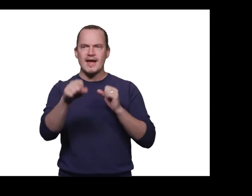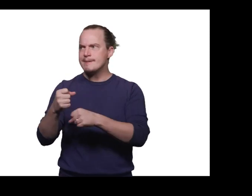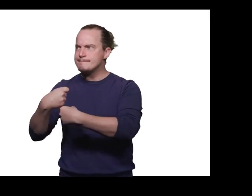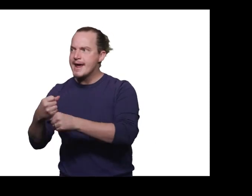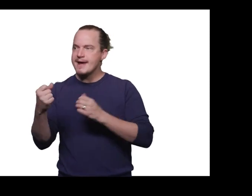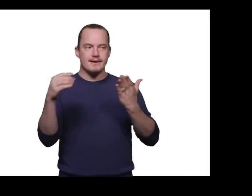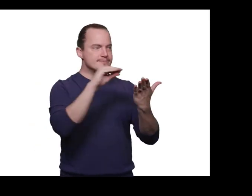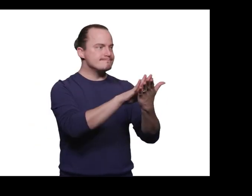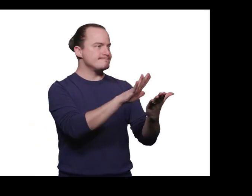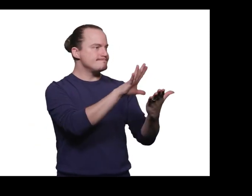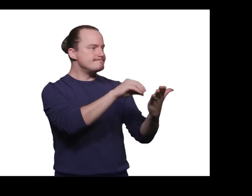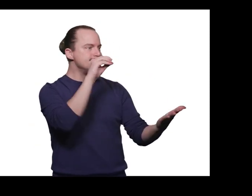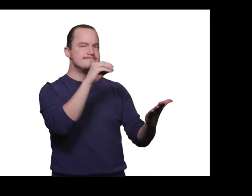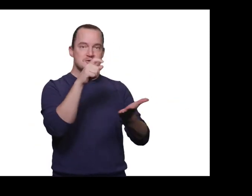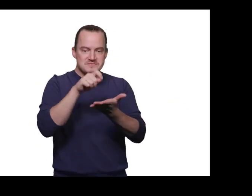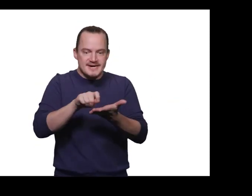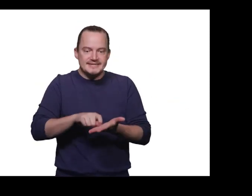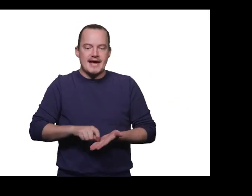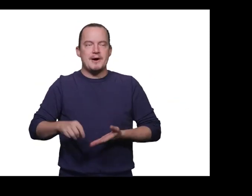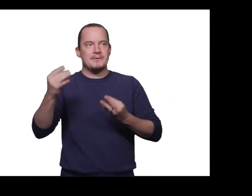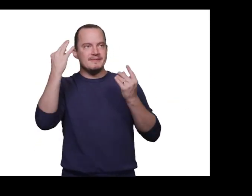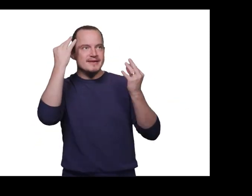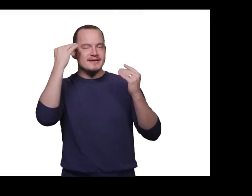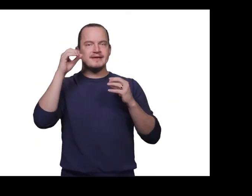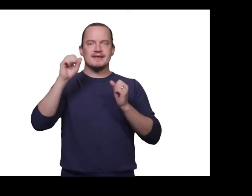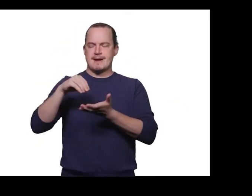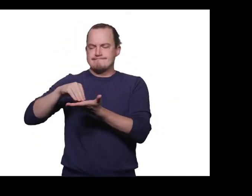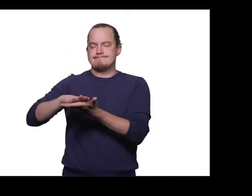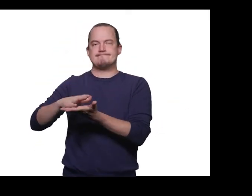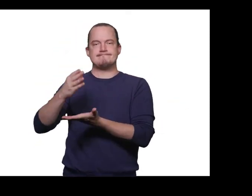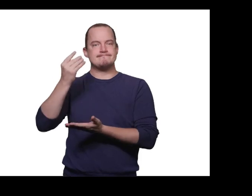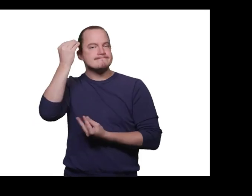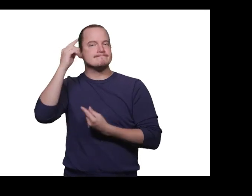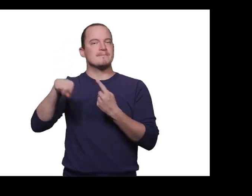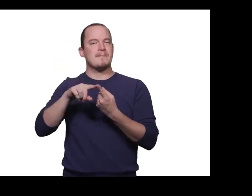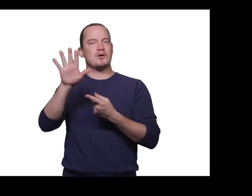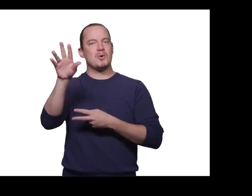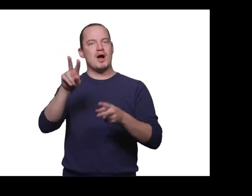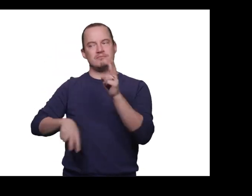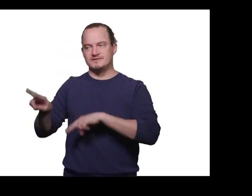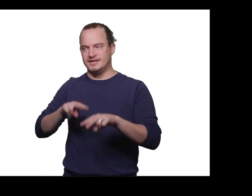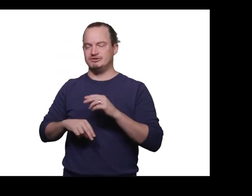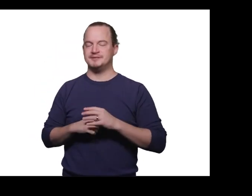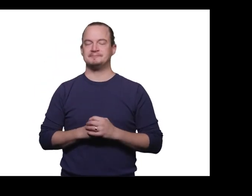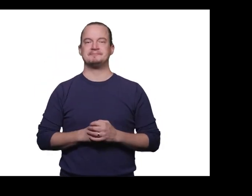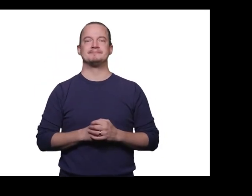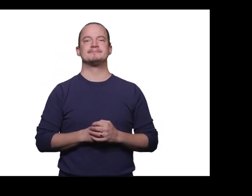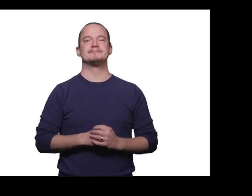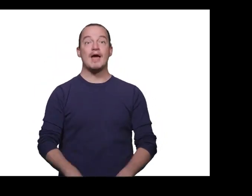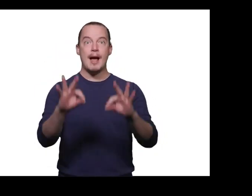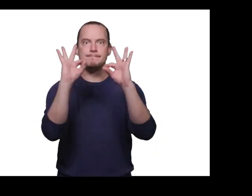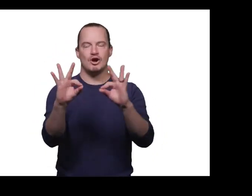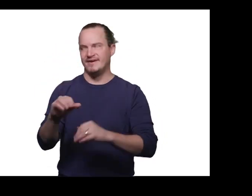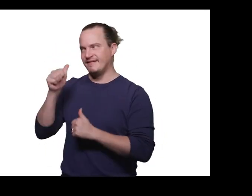down, of holding on to your observations. Okay, no problem, Penny. Here we go. Here's another thing you can do